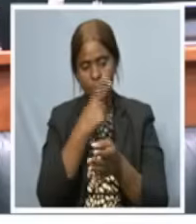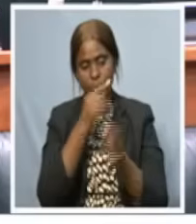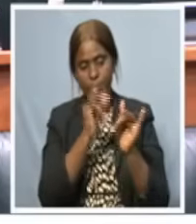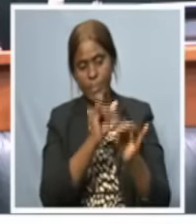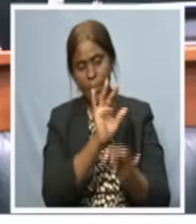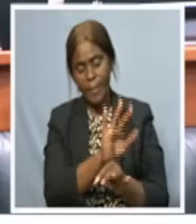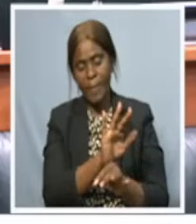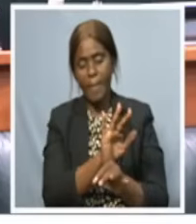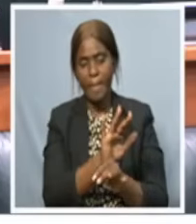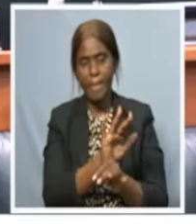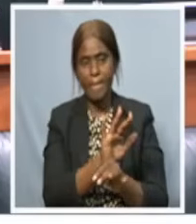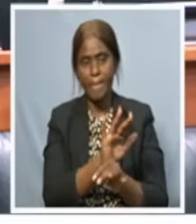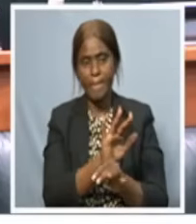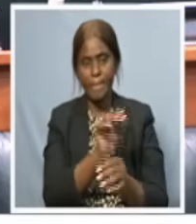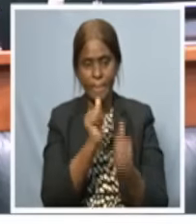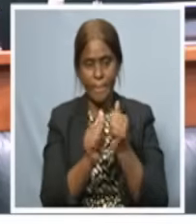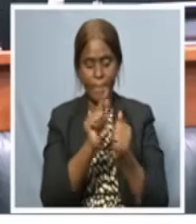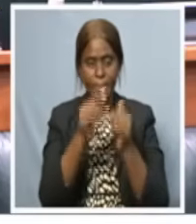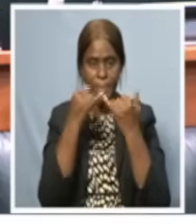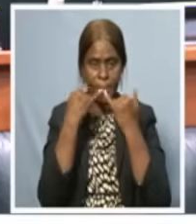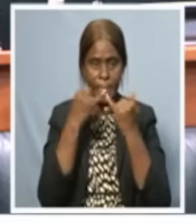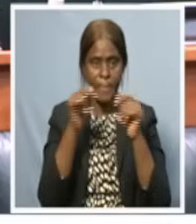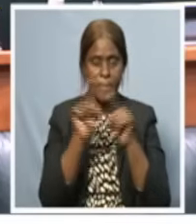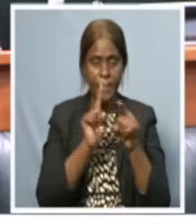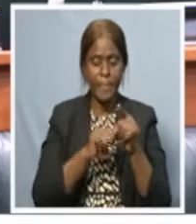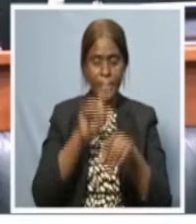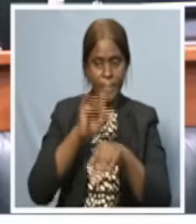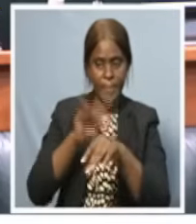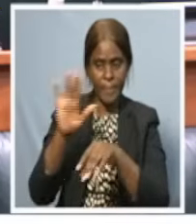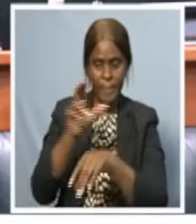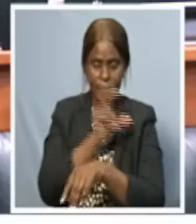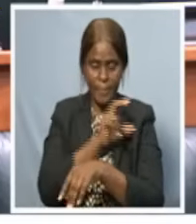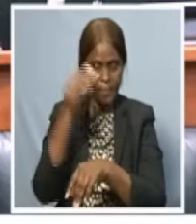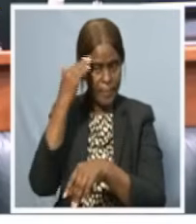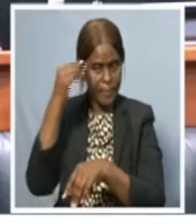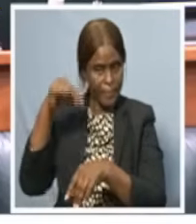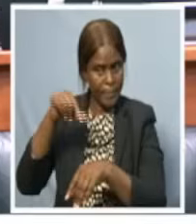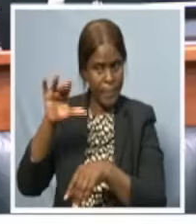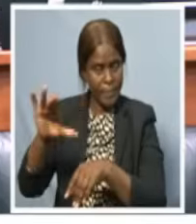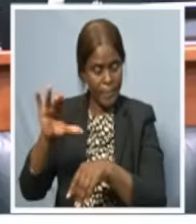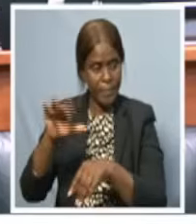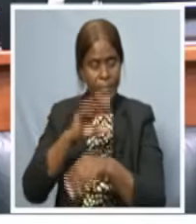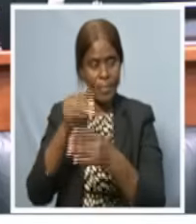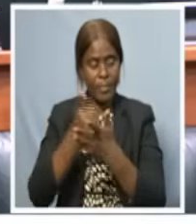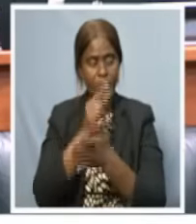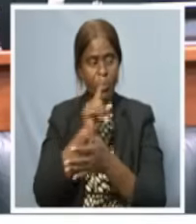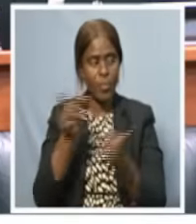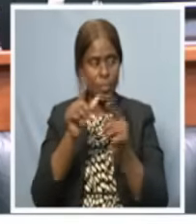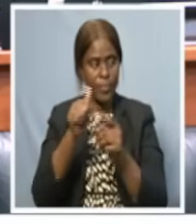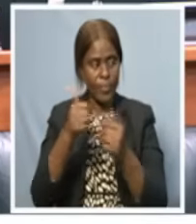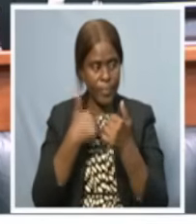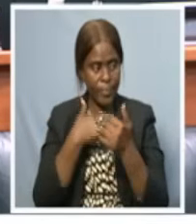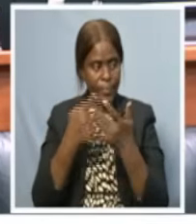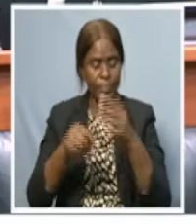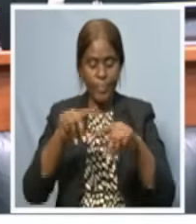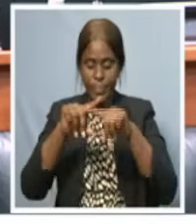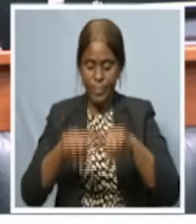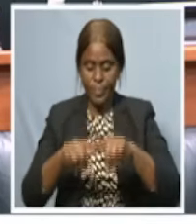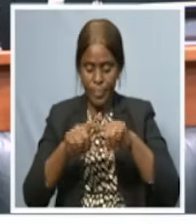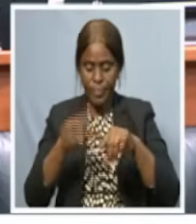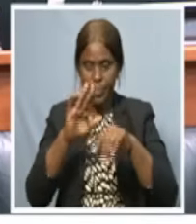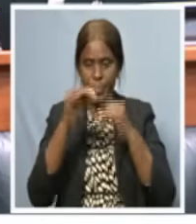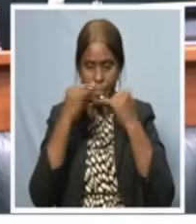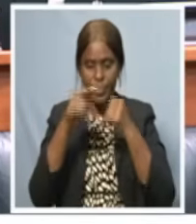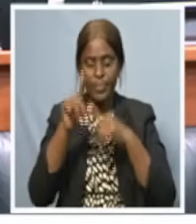remain. That data is at the police headquarters. Obviously, when you are relying on the